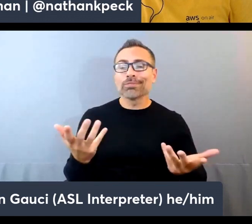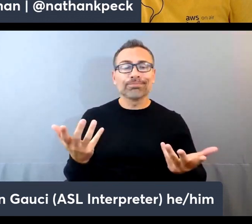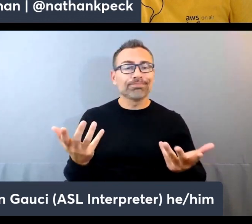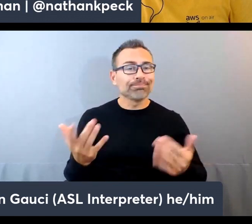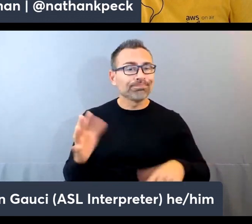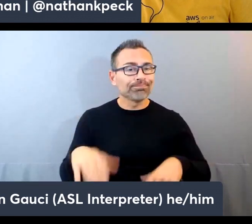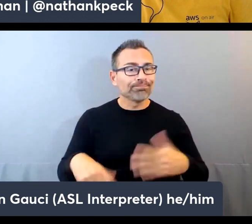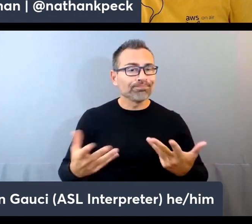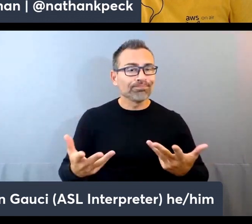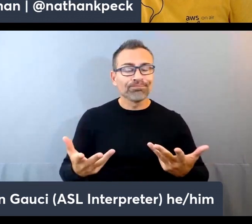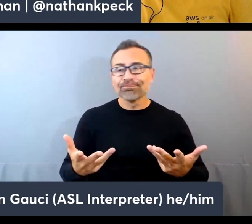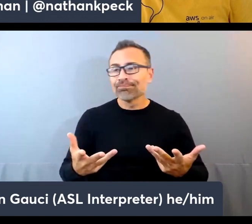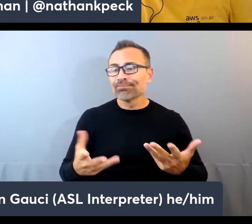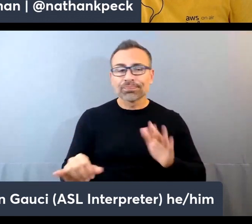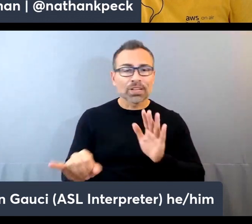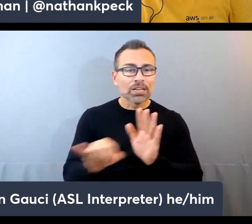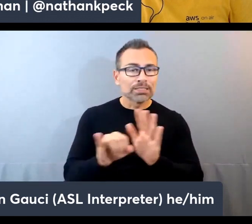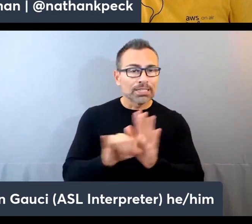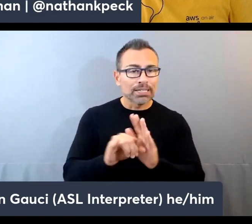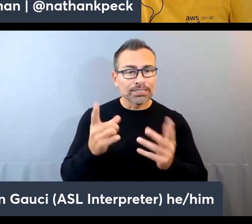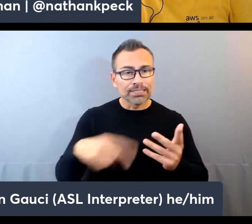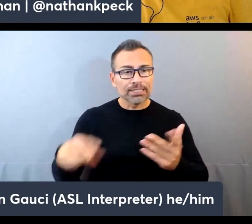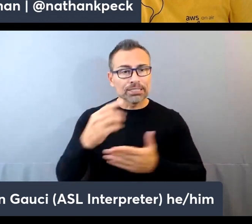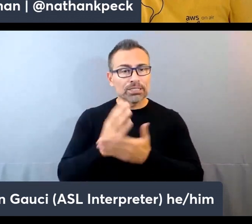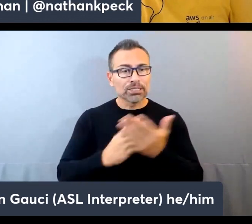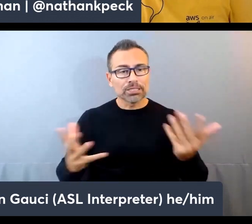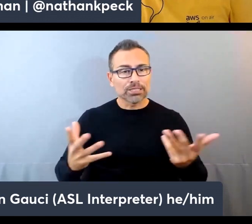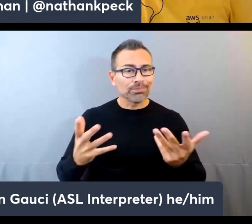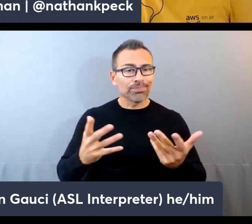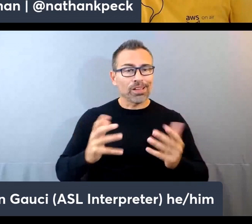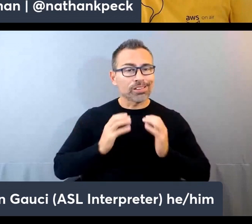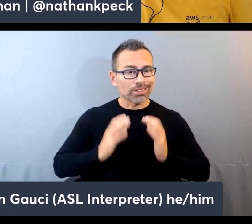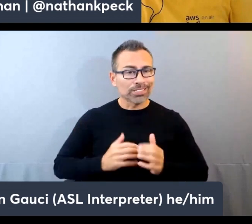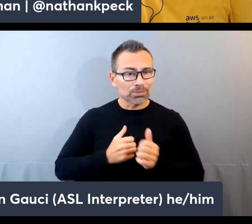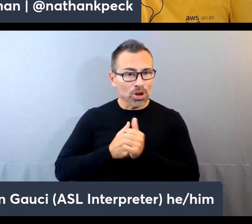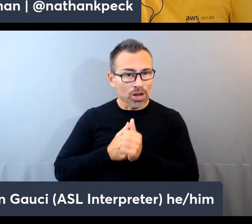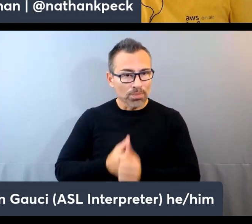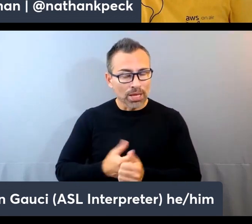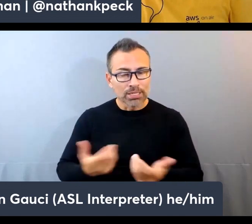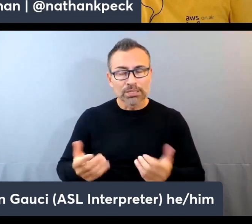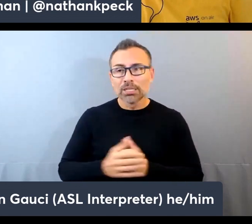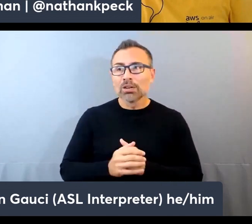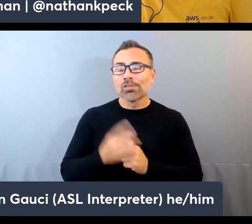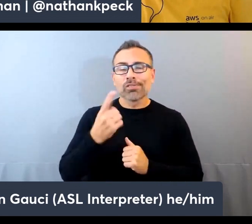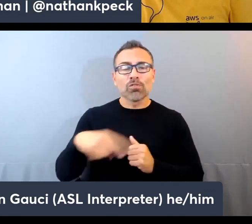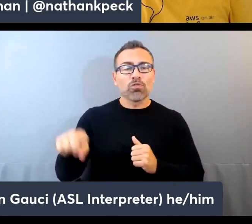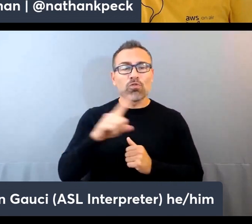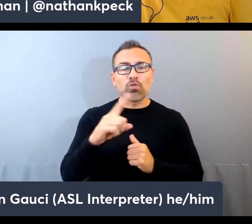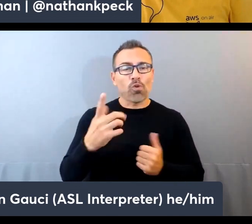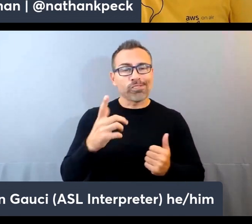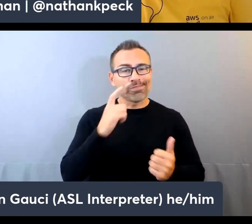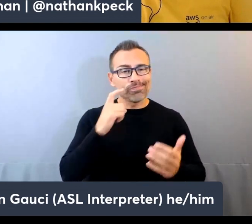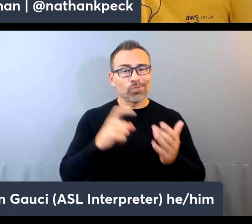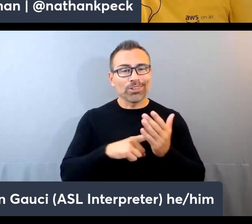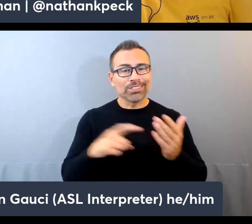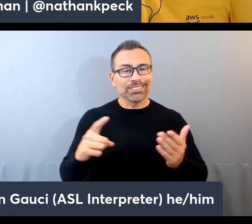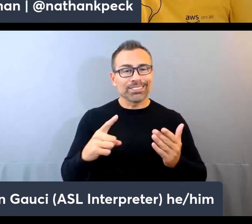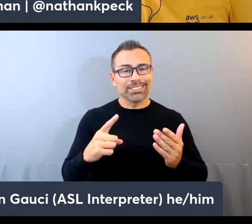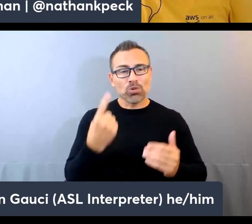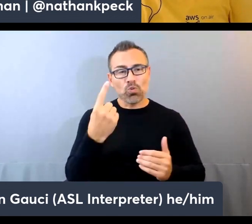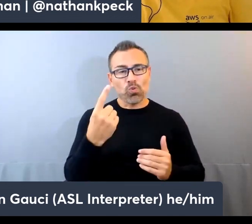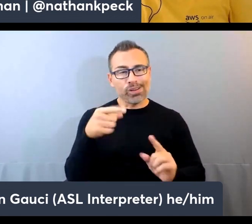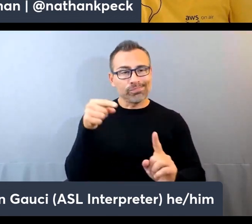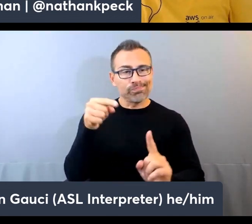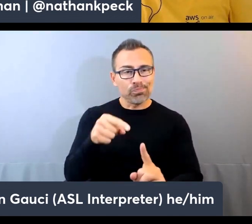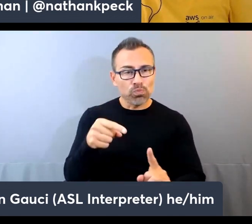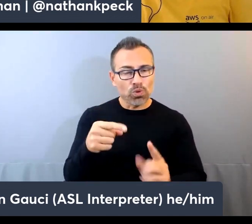to identify risks in customers' deployments. Campaigns to identify single points of failure, such as a single availability